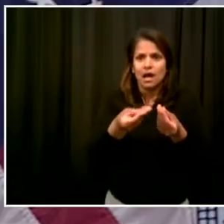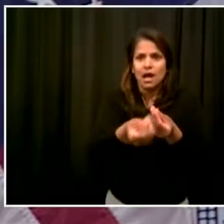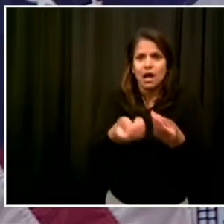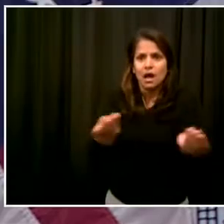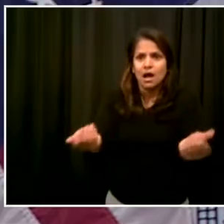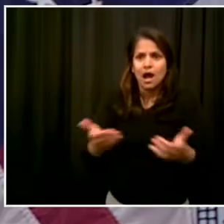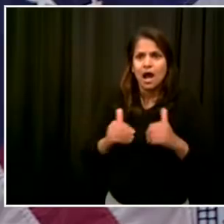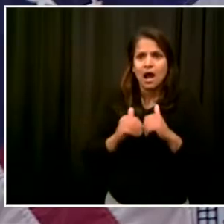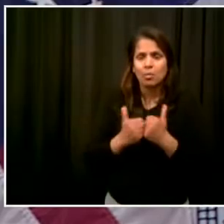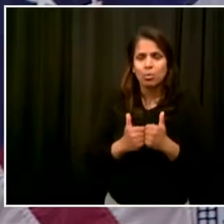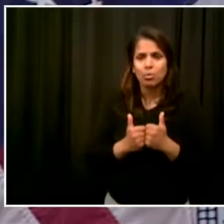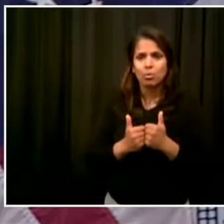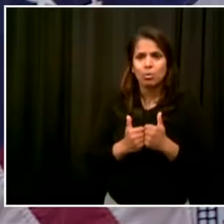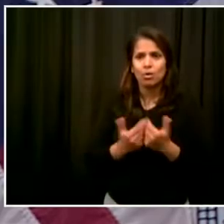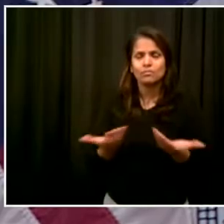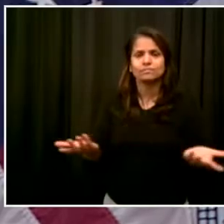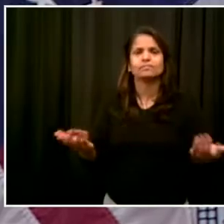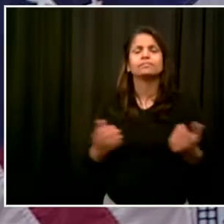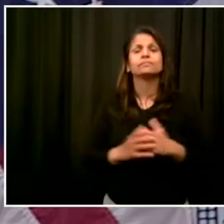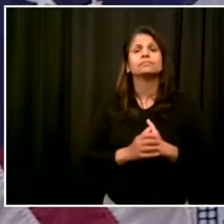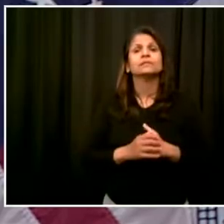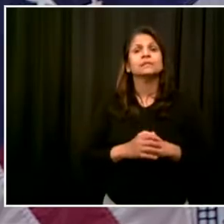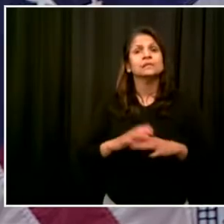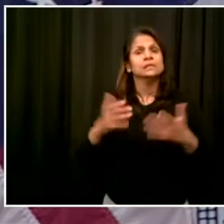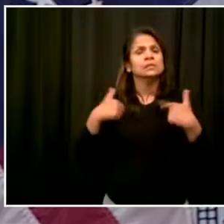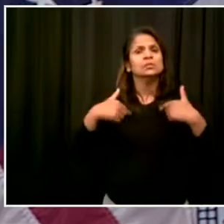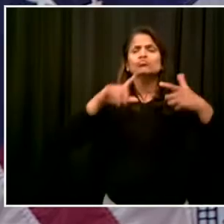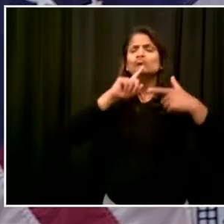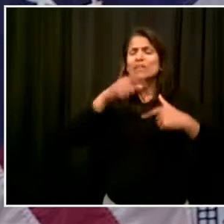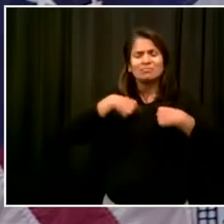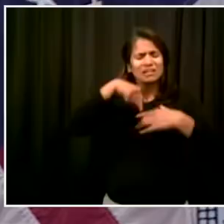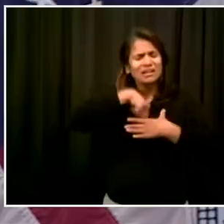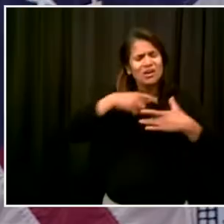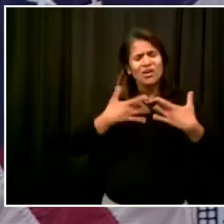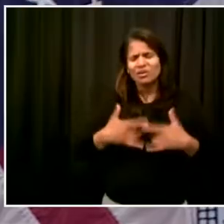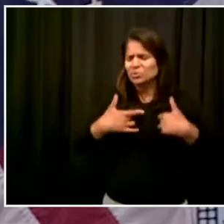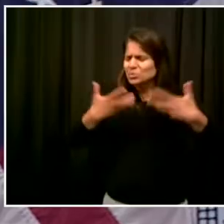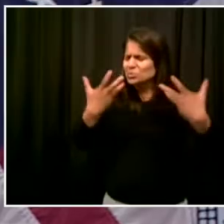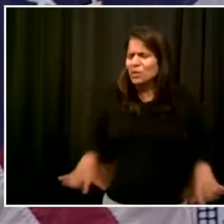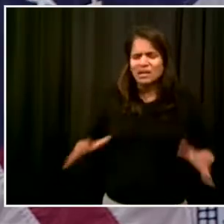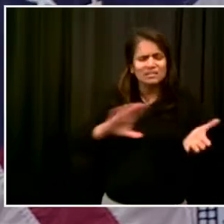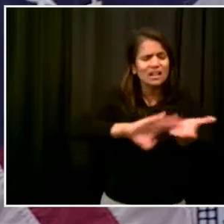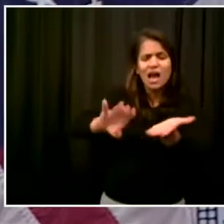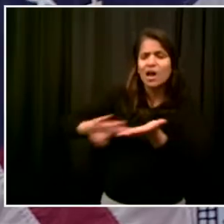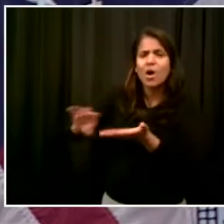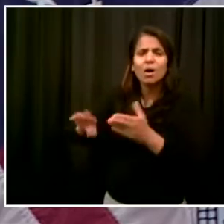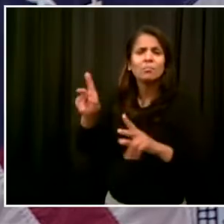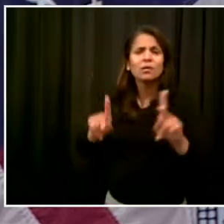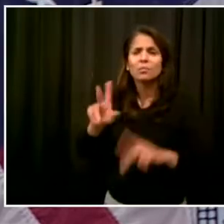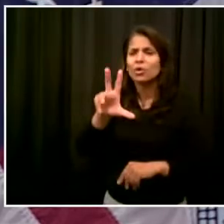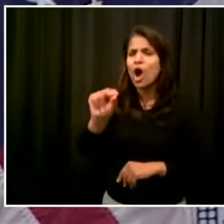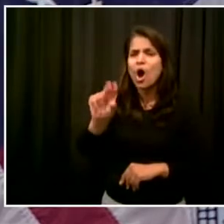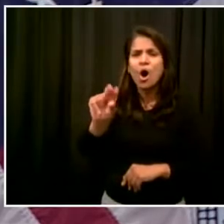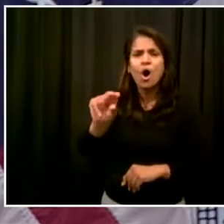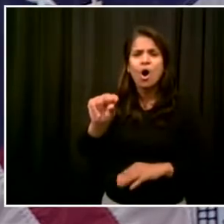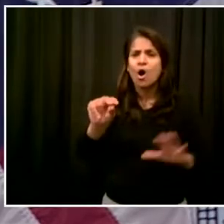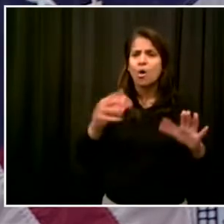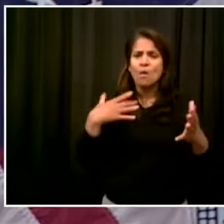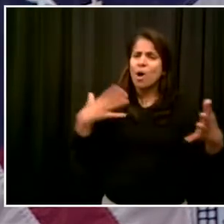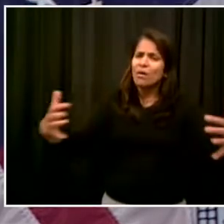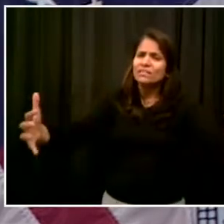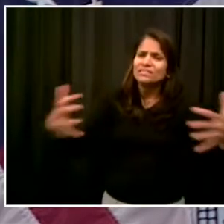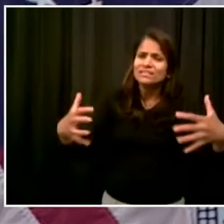For every $100 million in the city budget, that's about 2,200 city employees on